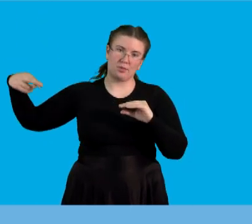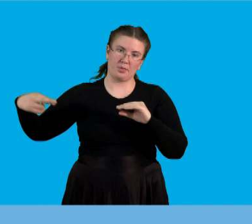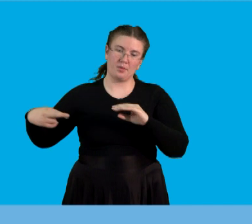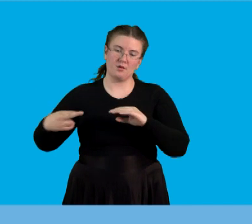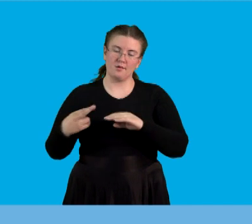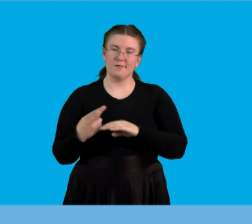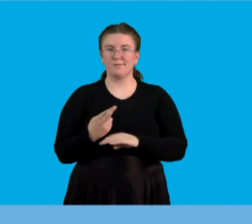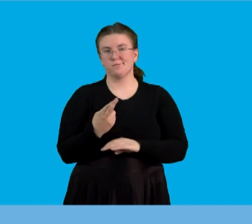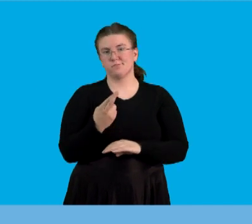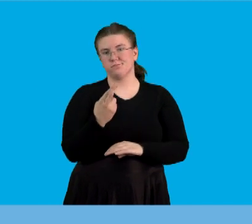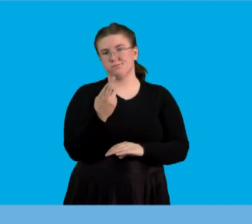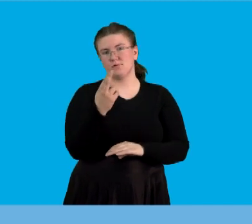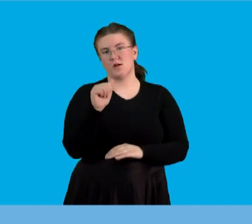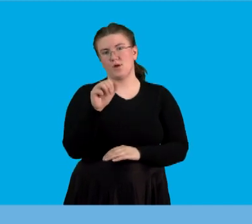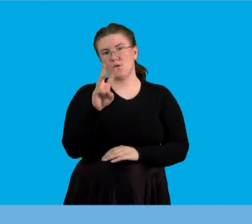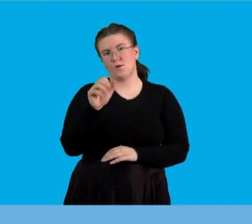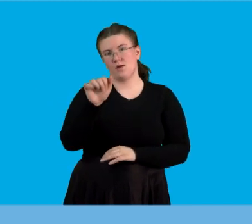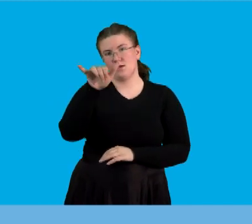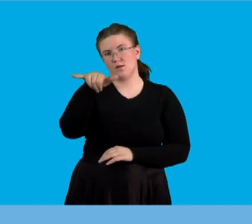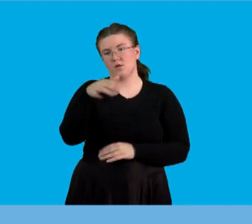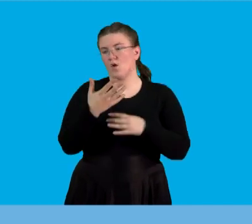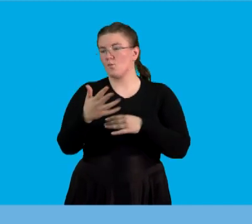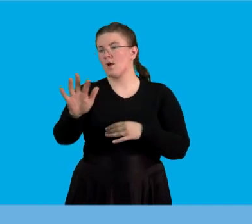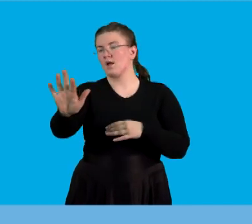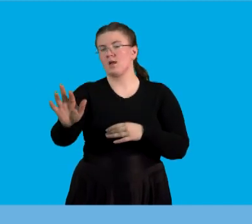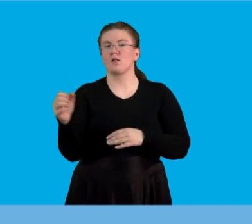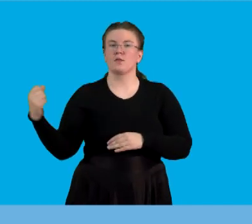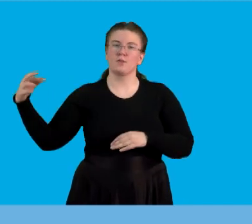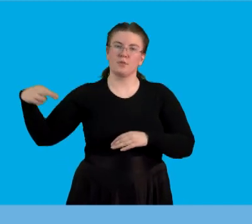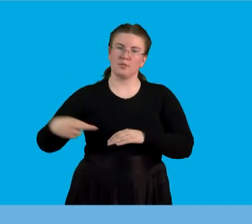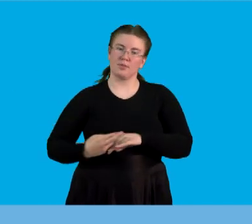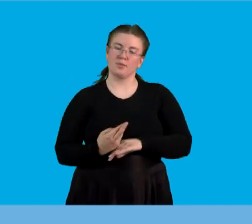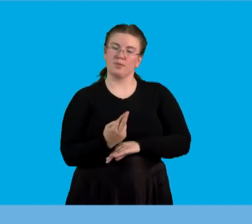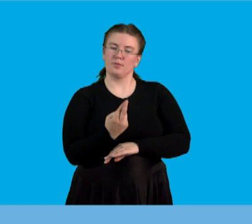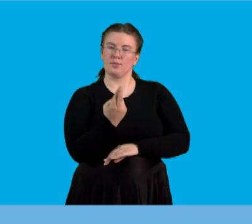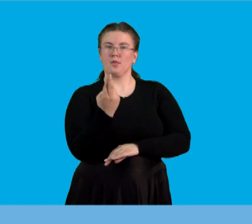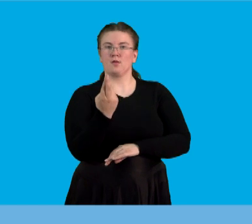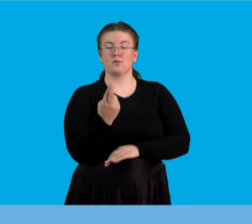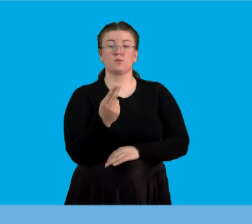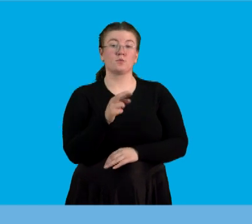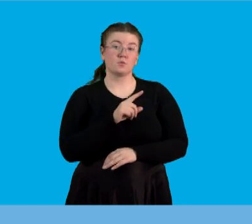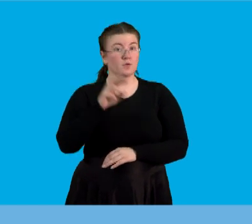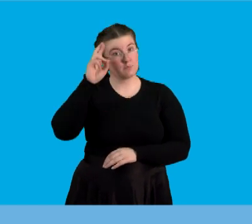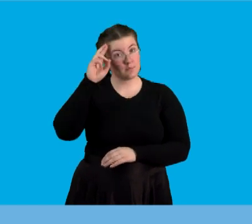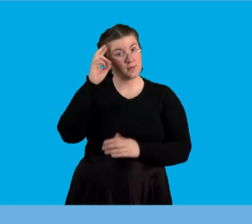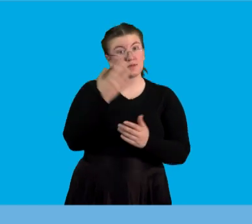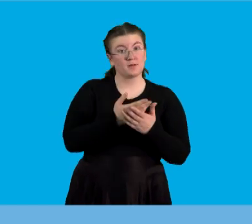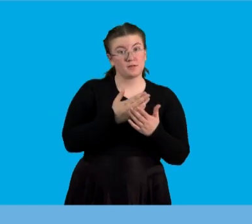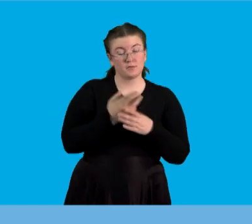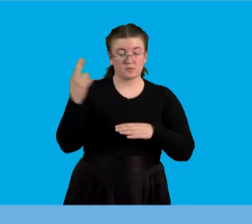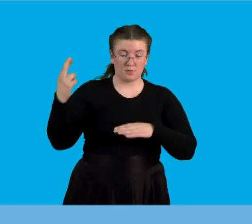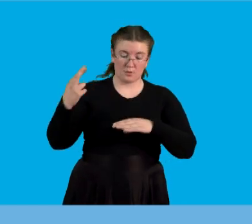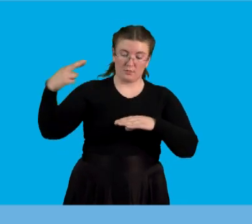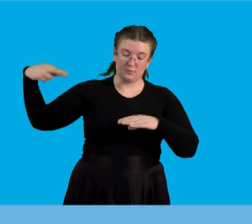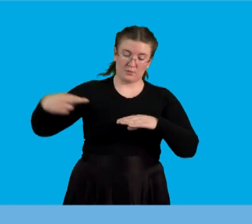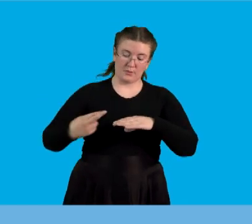So it is going to be bending away from the normal. Remember, if light is moving from one medium to the next, it can